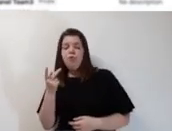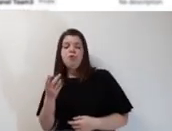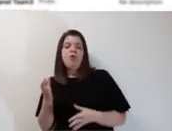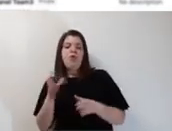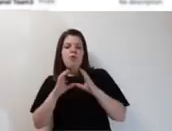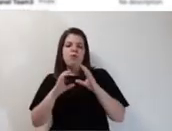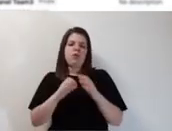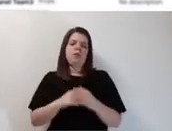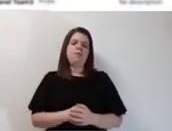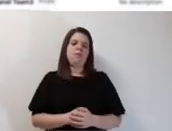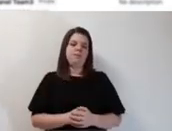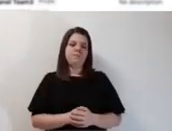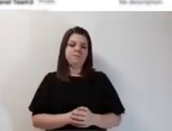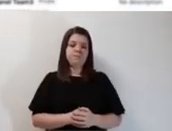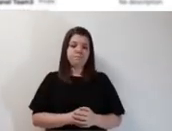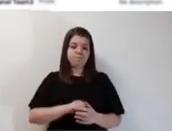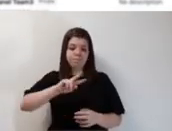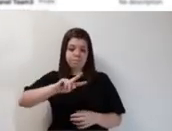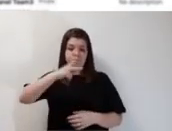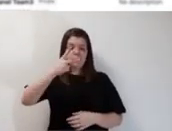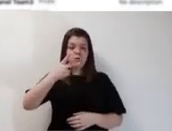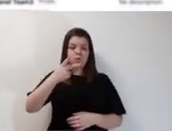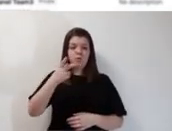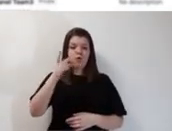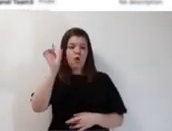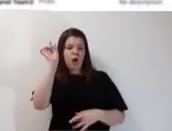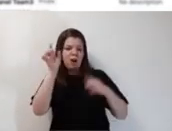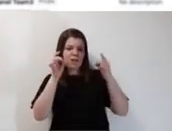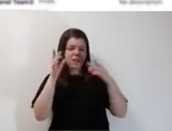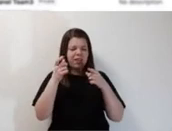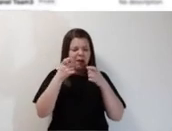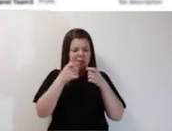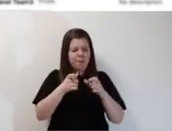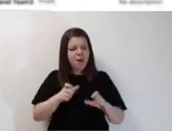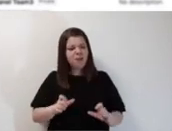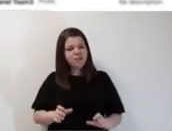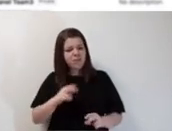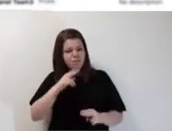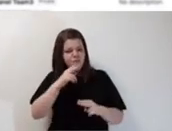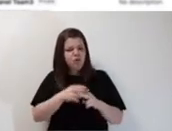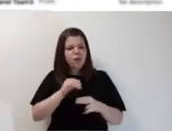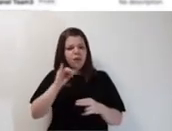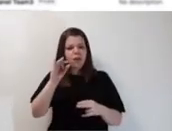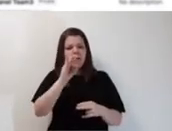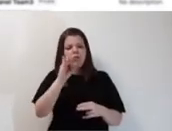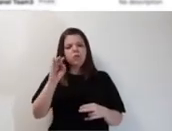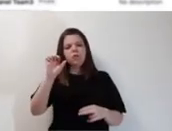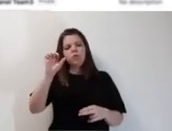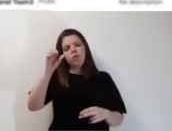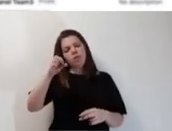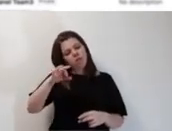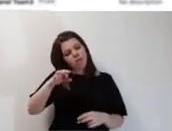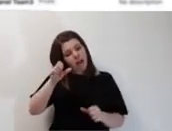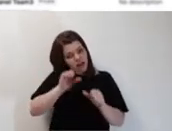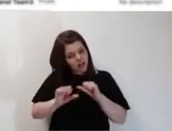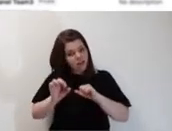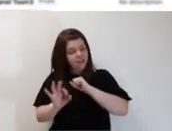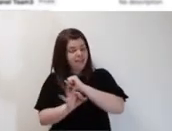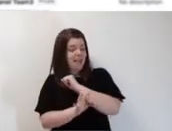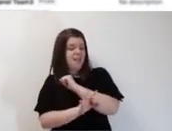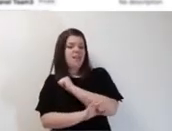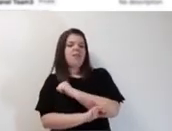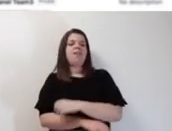called issues, same as I made with a real project on clients. The difference